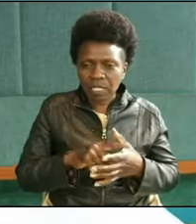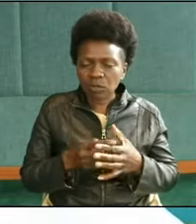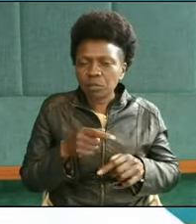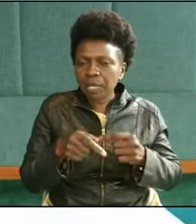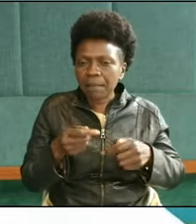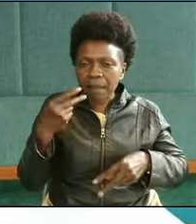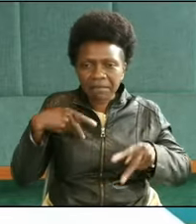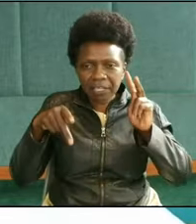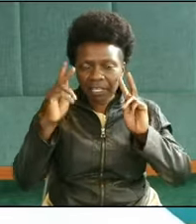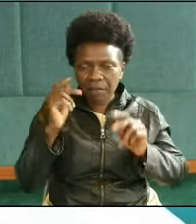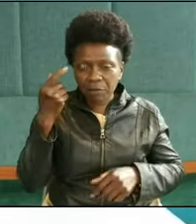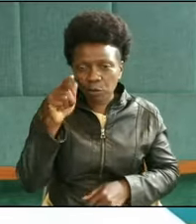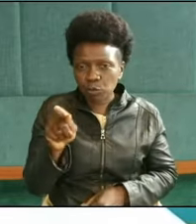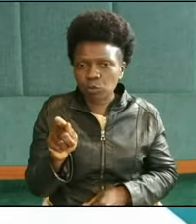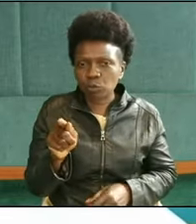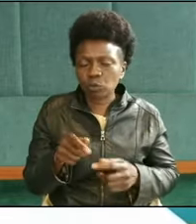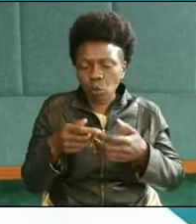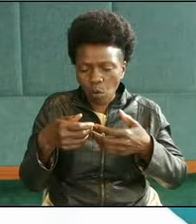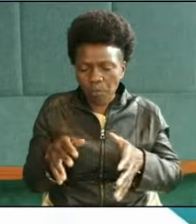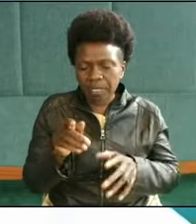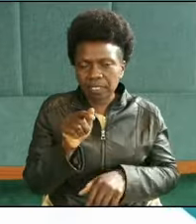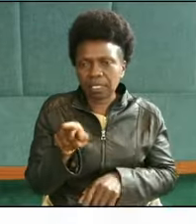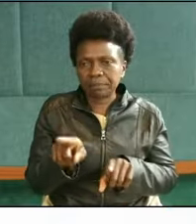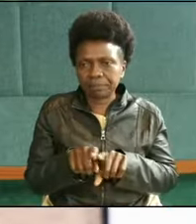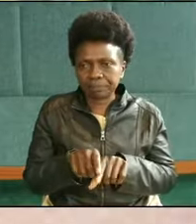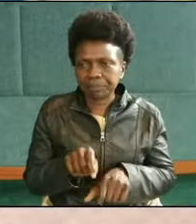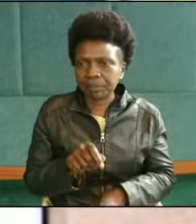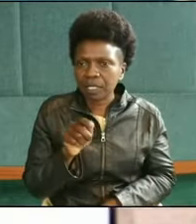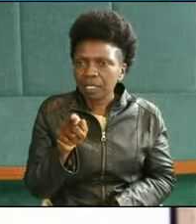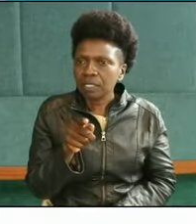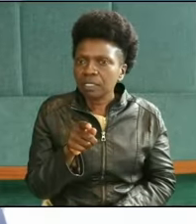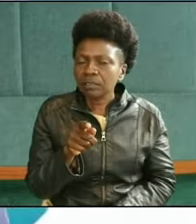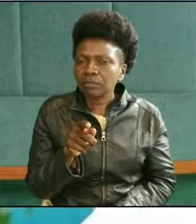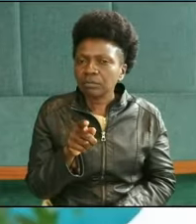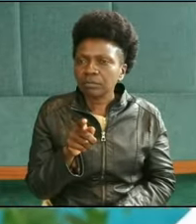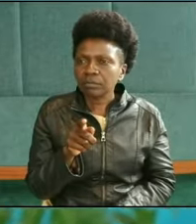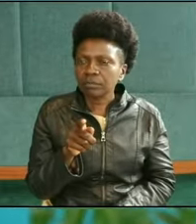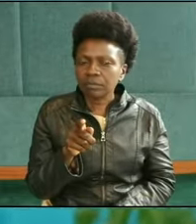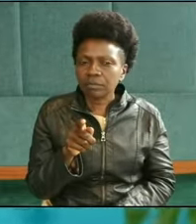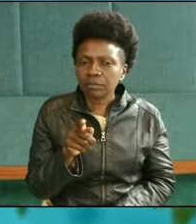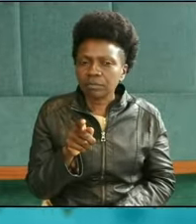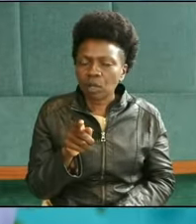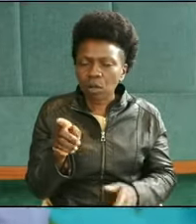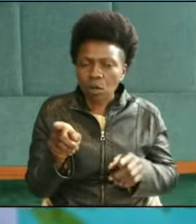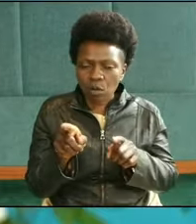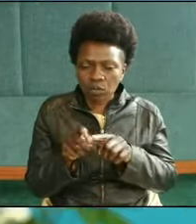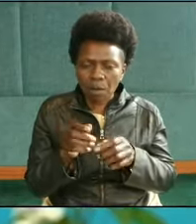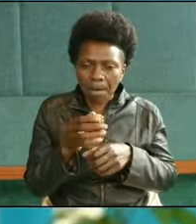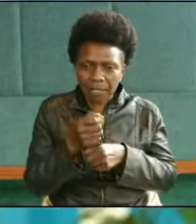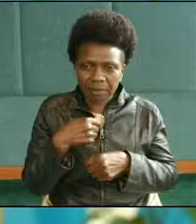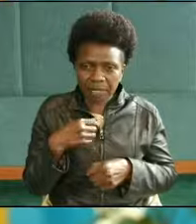a victor for you to open it. This one also makes me now